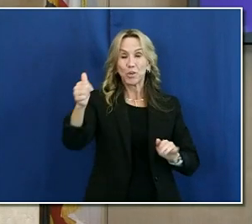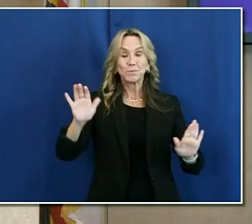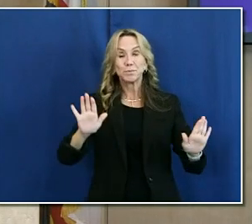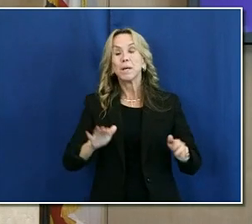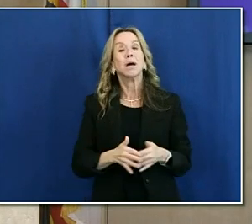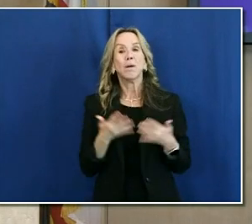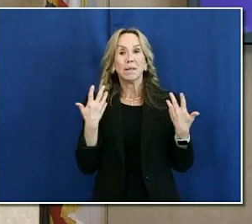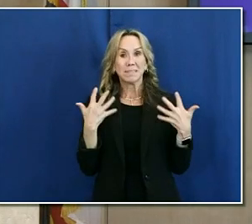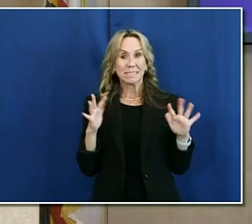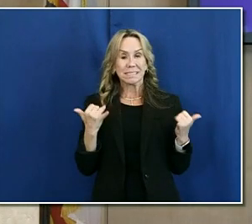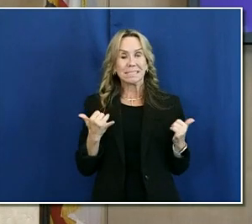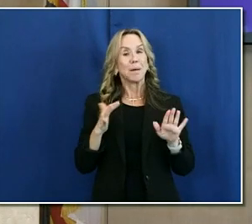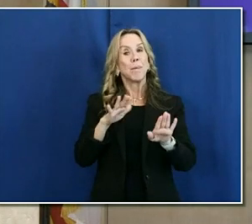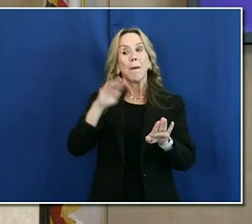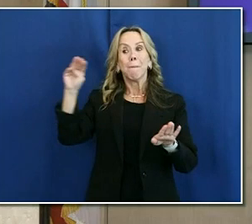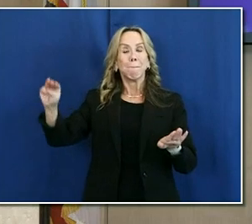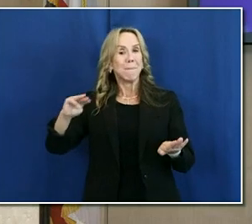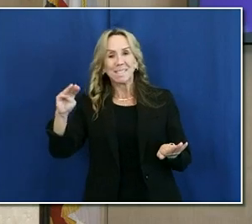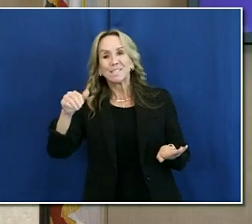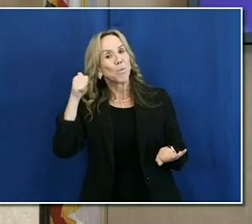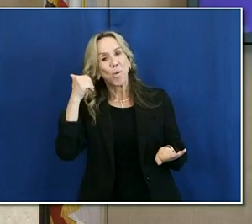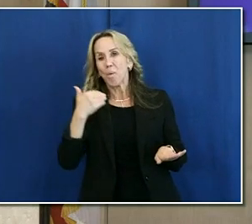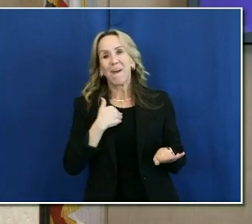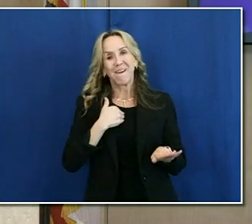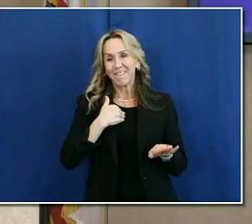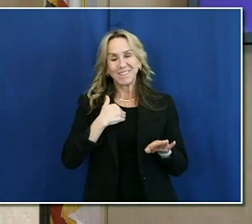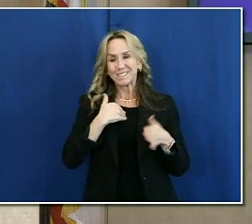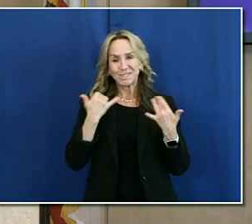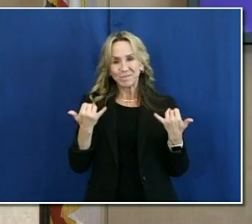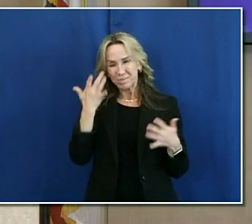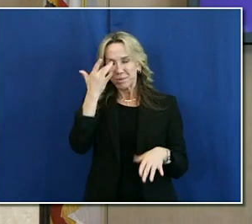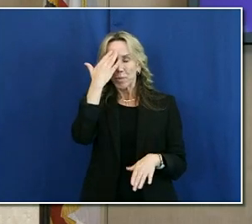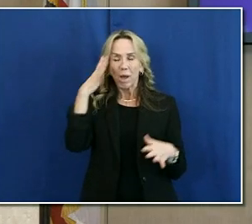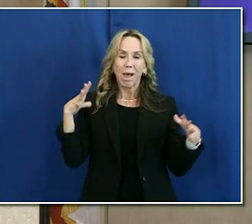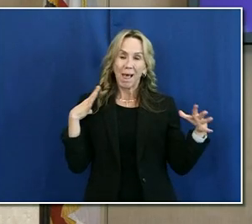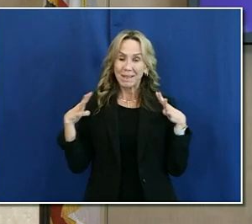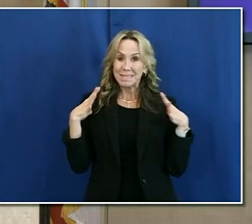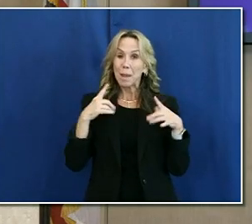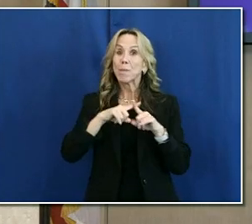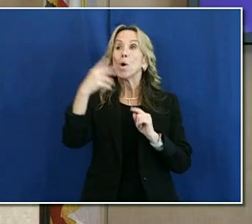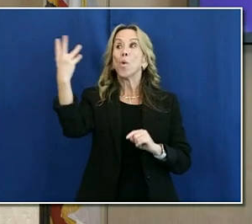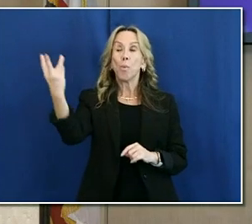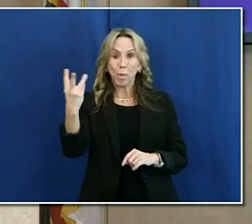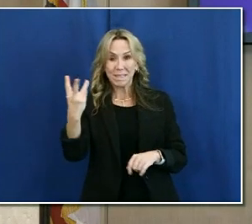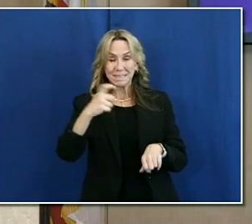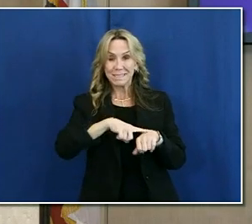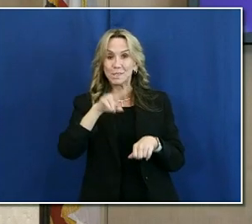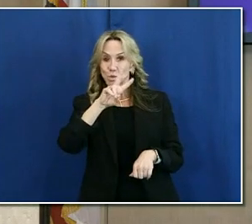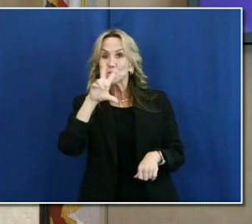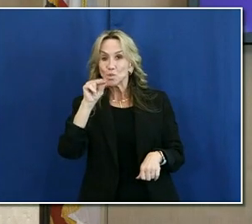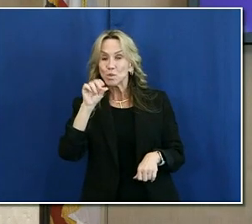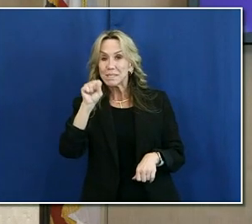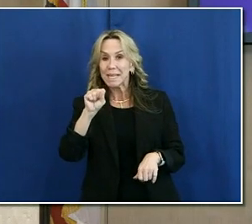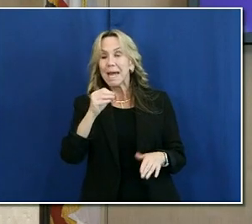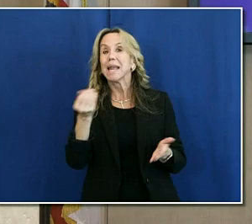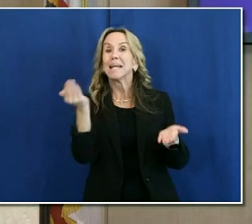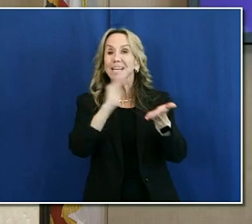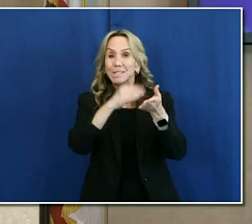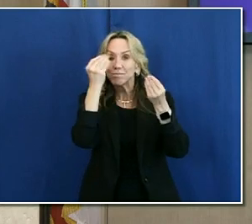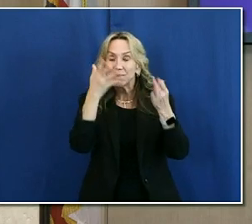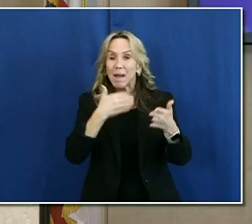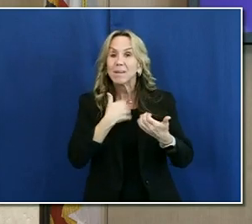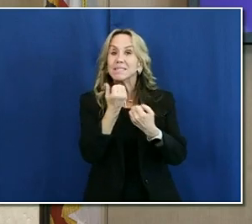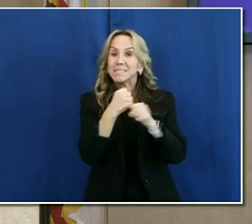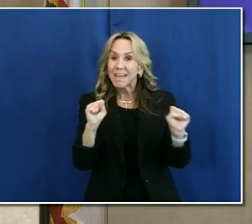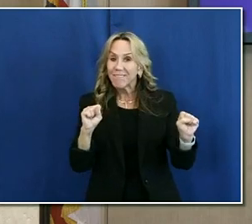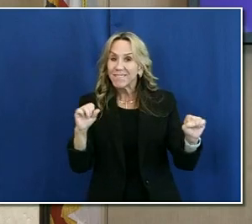briefing on Monday as it is a holiday. We will be back with you on Wednesday at 2:30, and we encourage everyone to please have a safe holiday